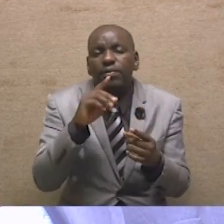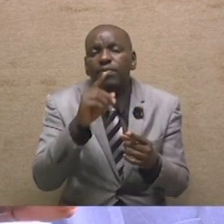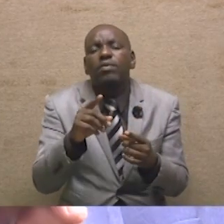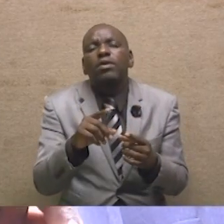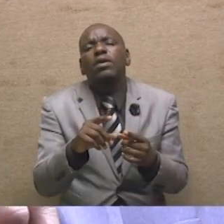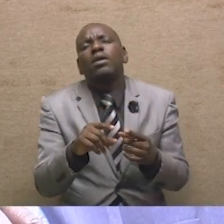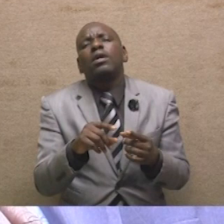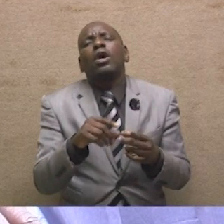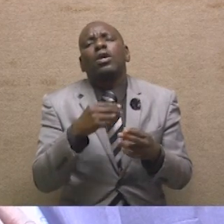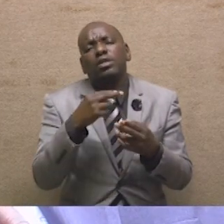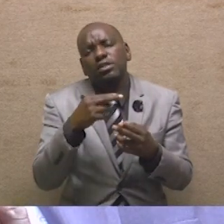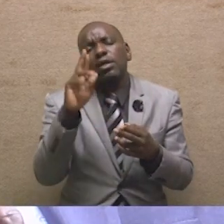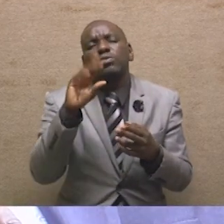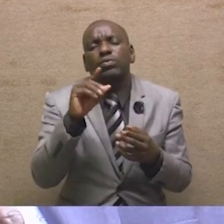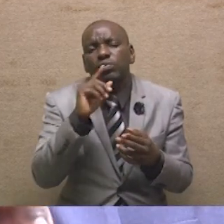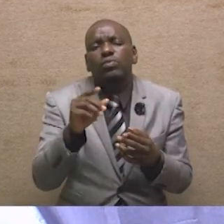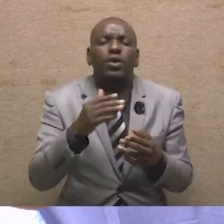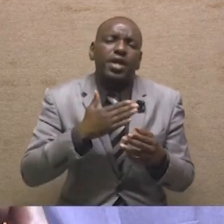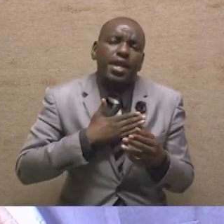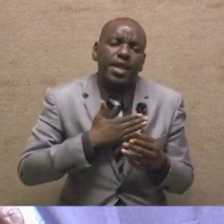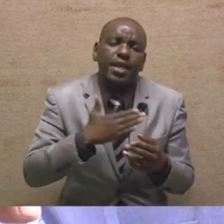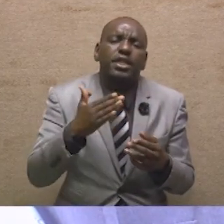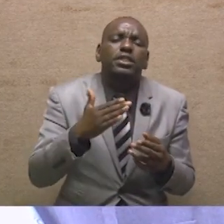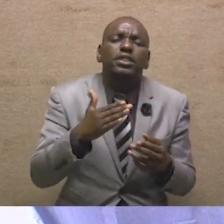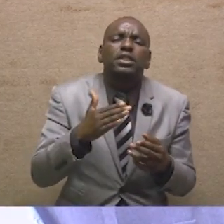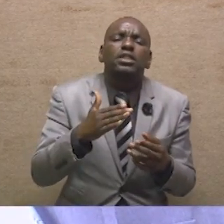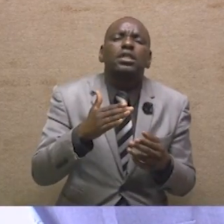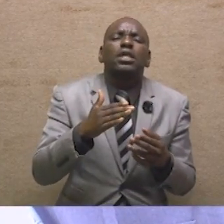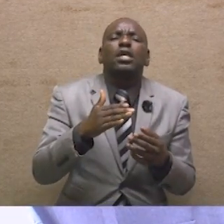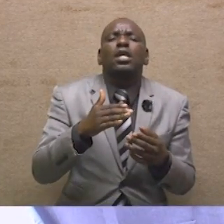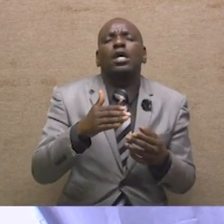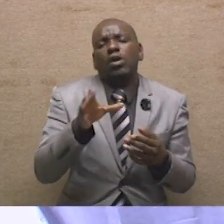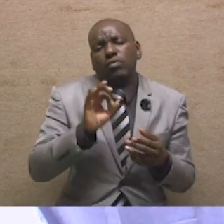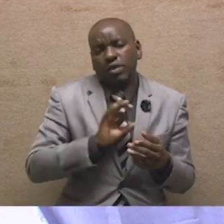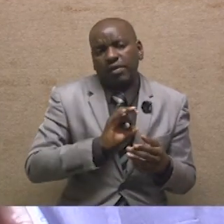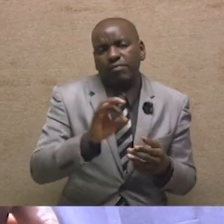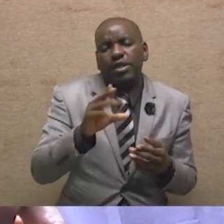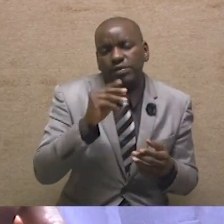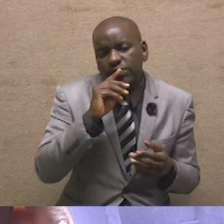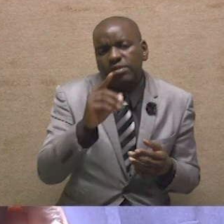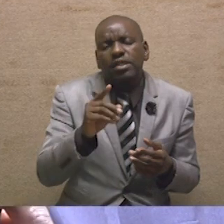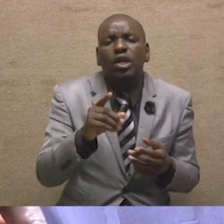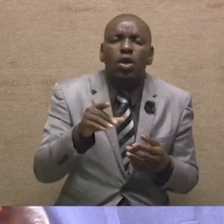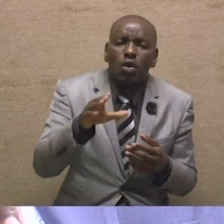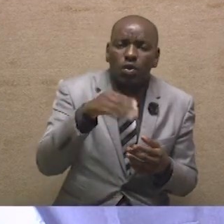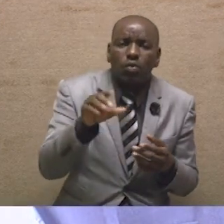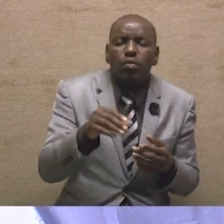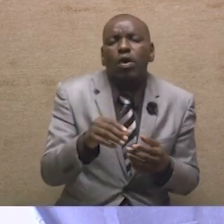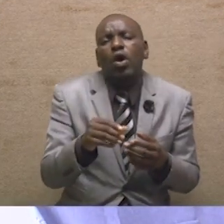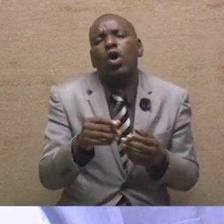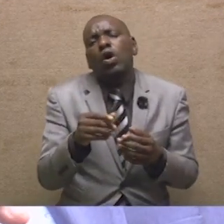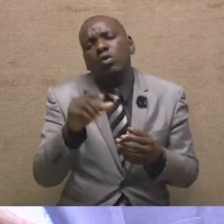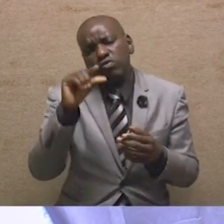must also recognize that it is a result of a need. And government is on